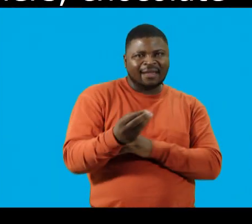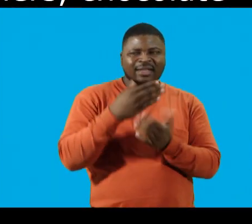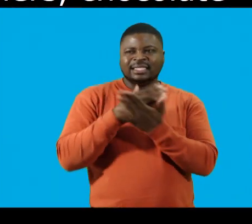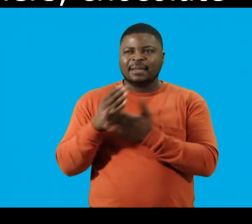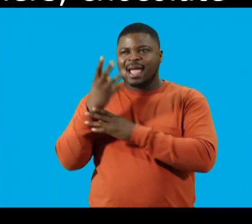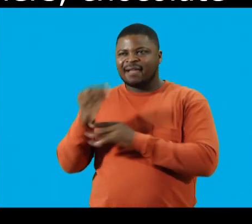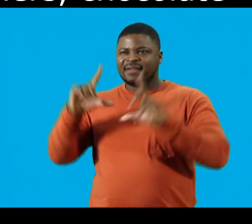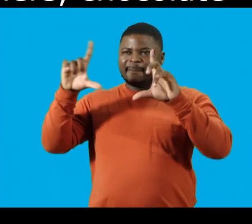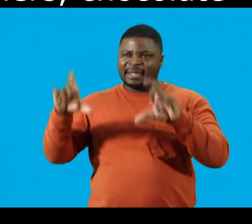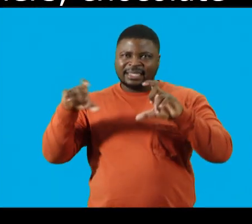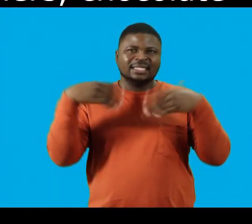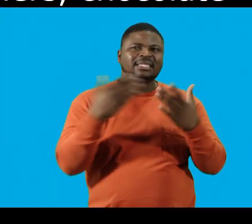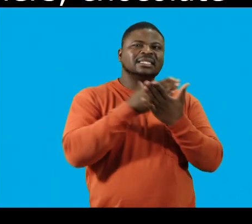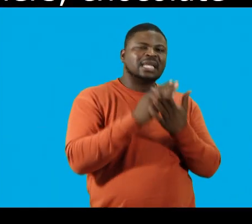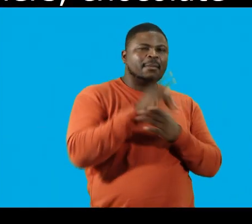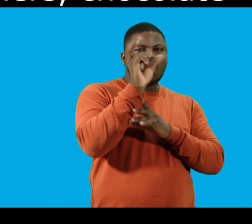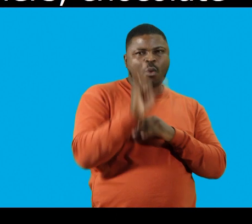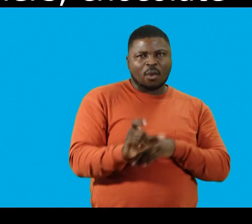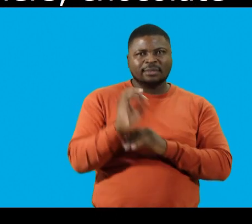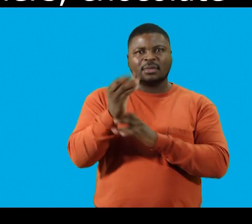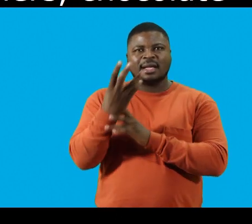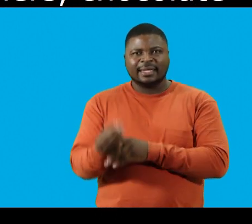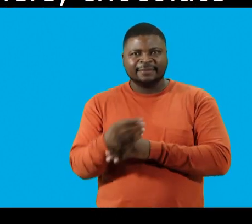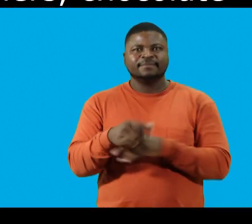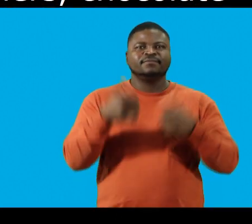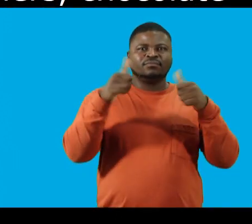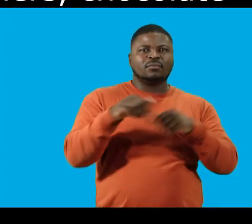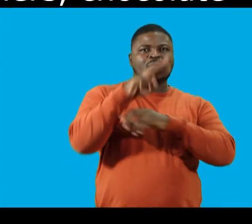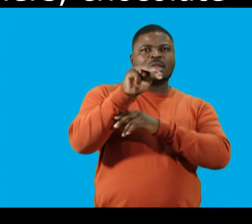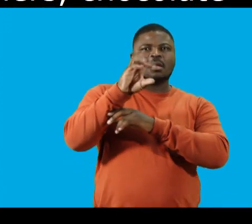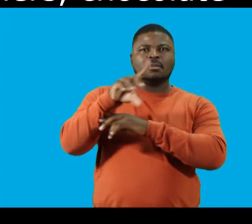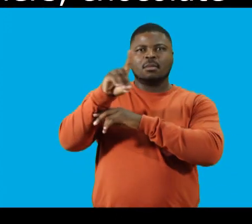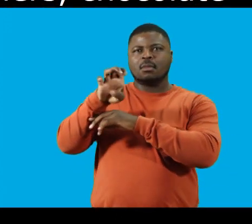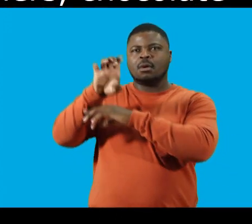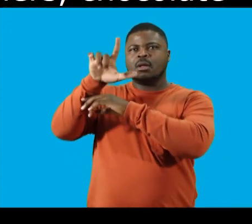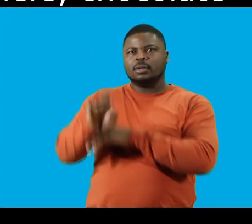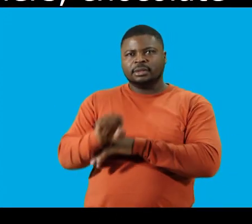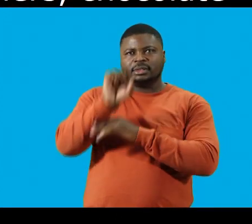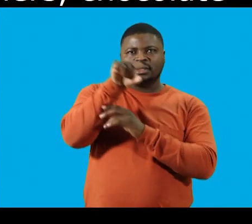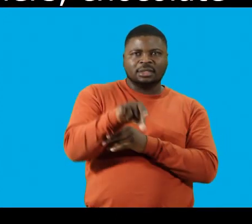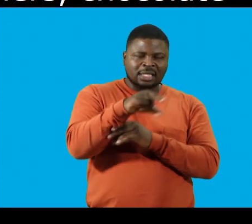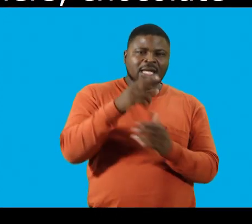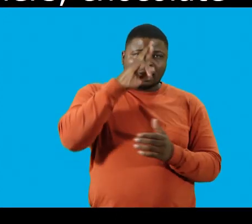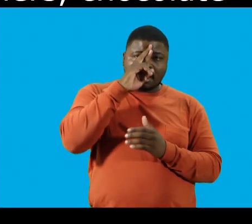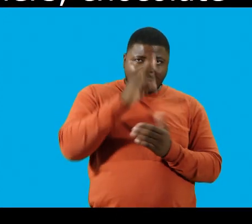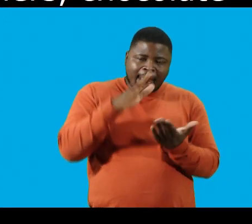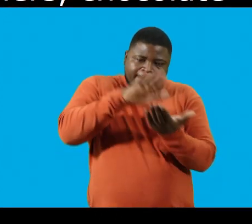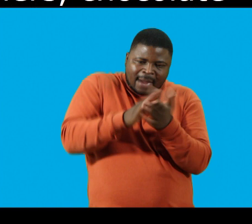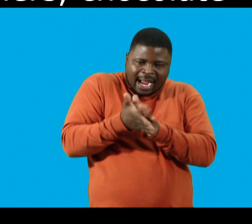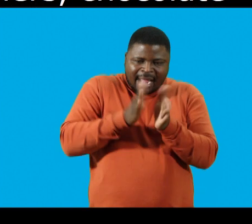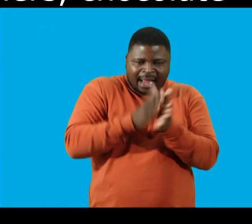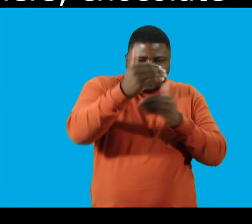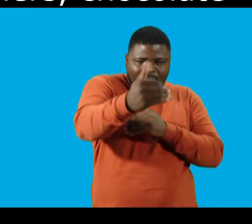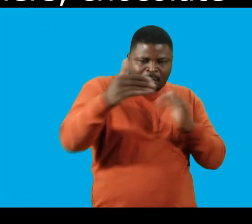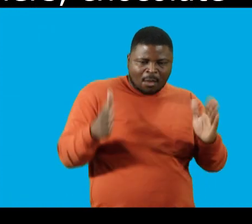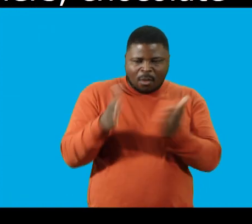words and pictures. And then when it gets to models, packaging is very